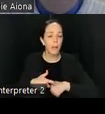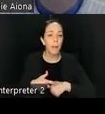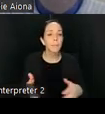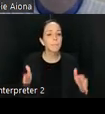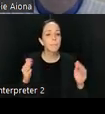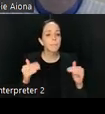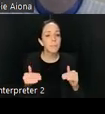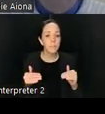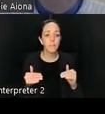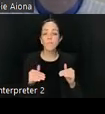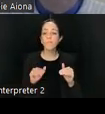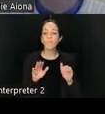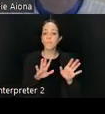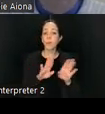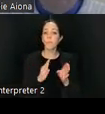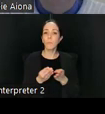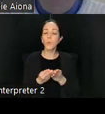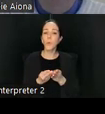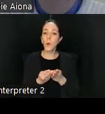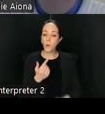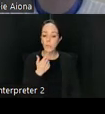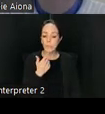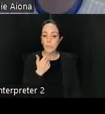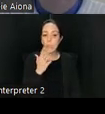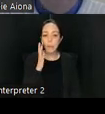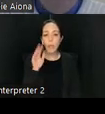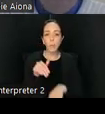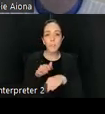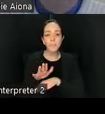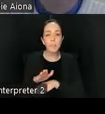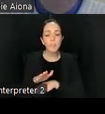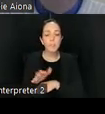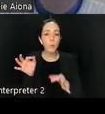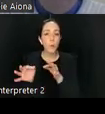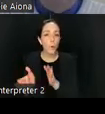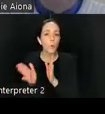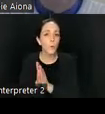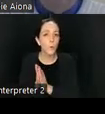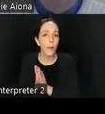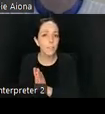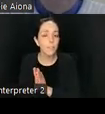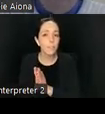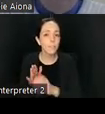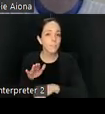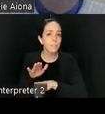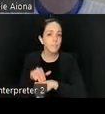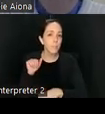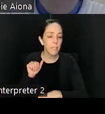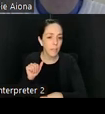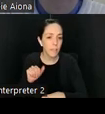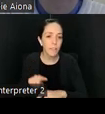employee failed to comply with a valid subpoena. And whether discipline was imposed for any such